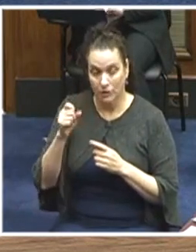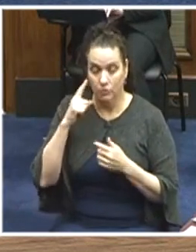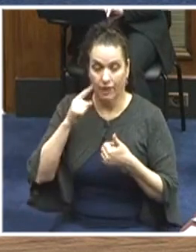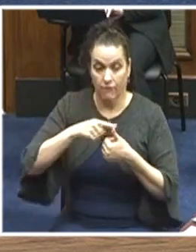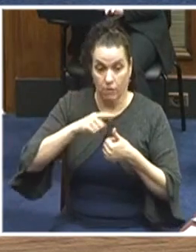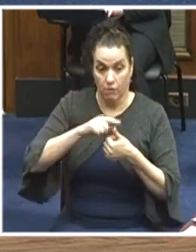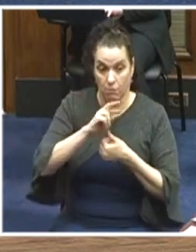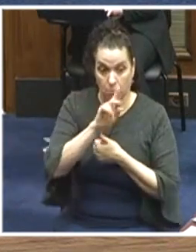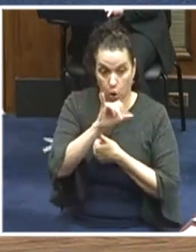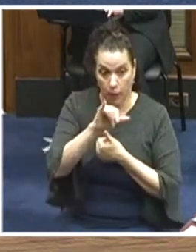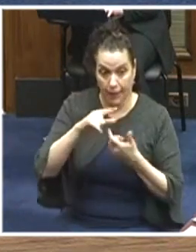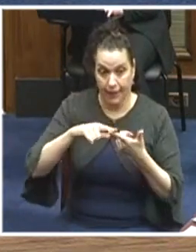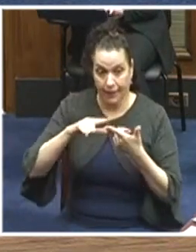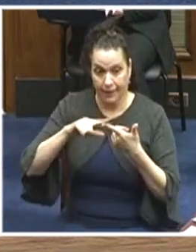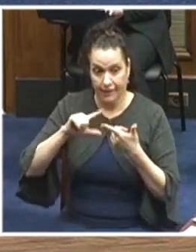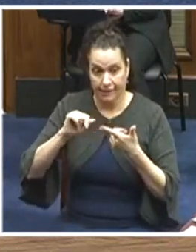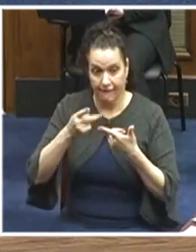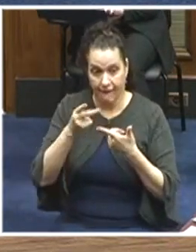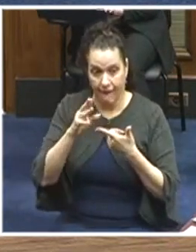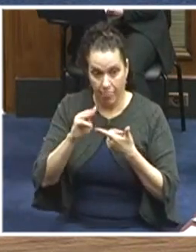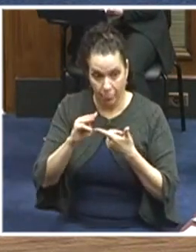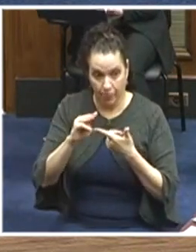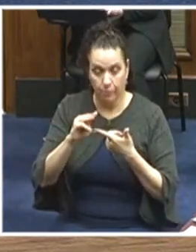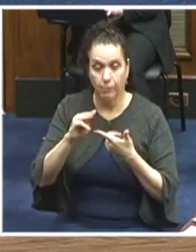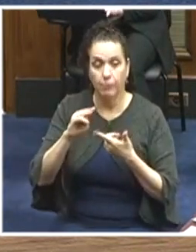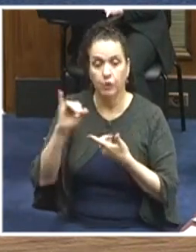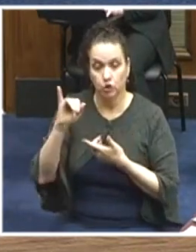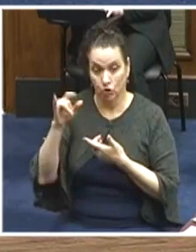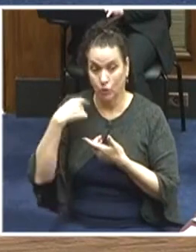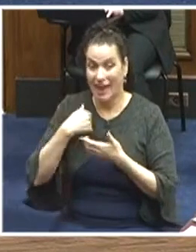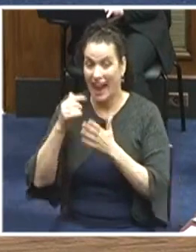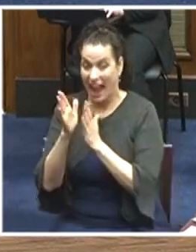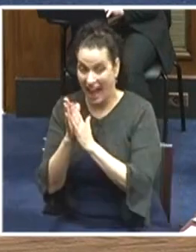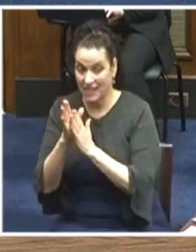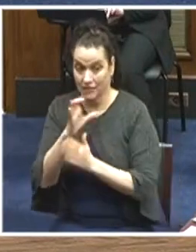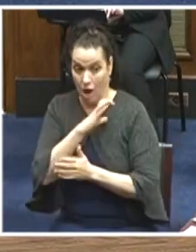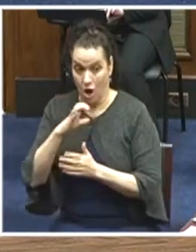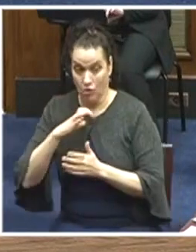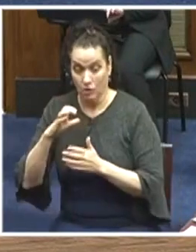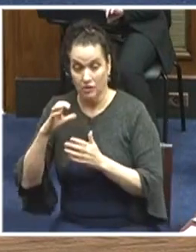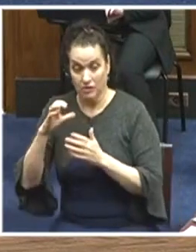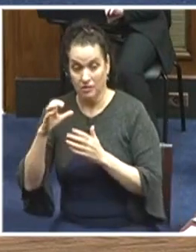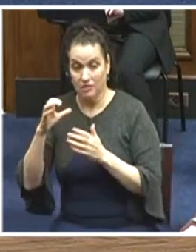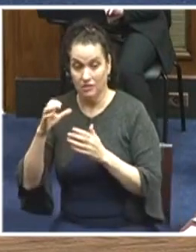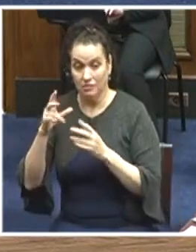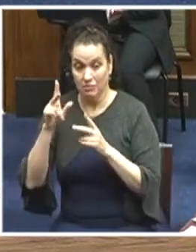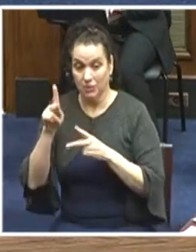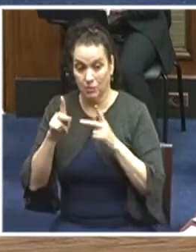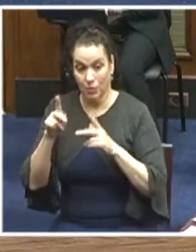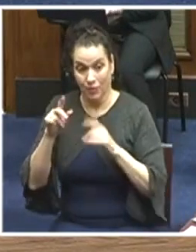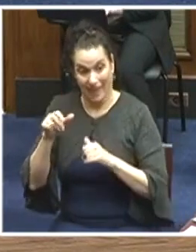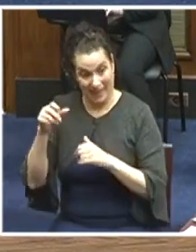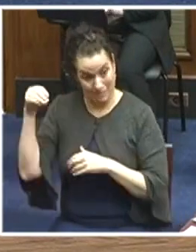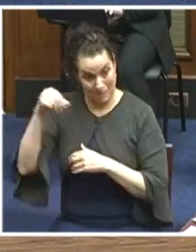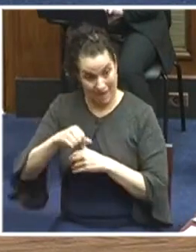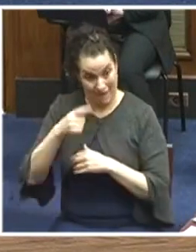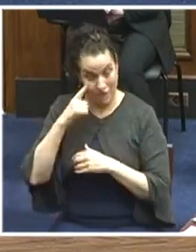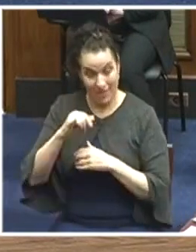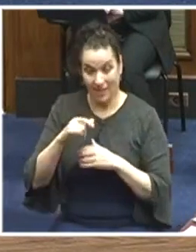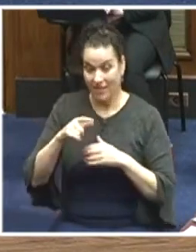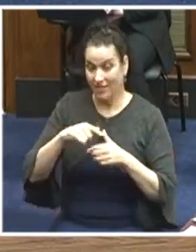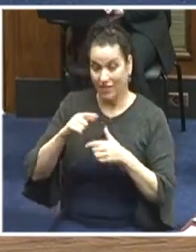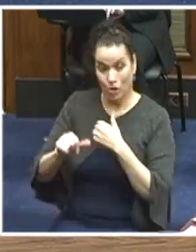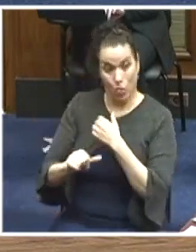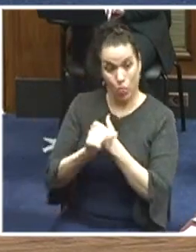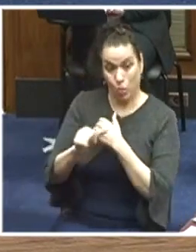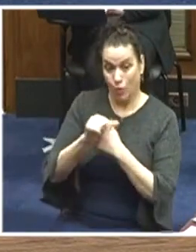second, into covering respectively the hospital and the clinic. And in both cases, the threats from the state drove the insurance